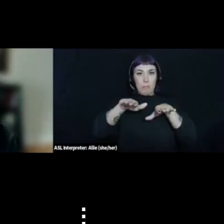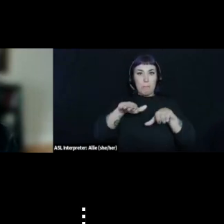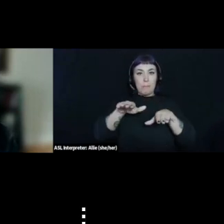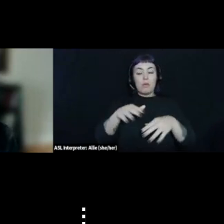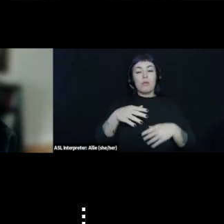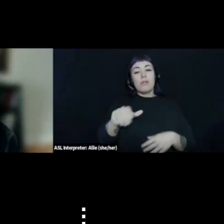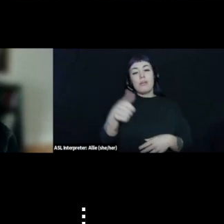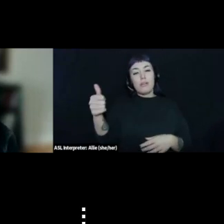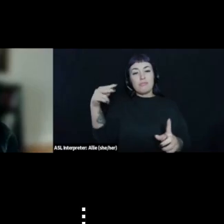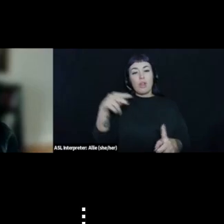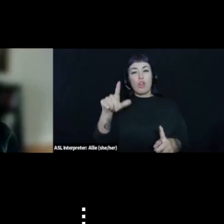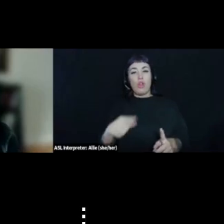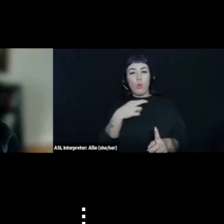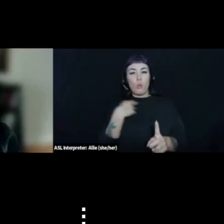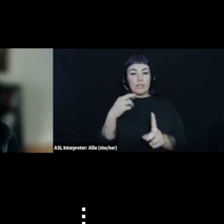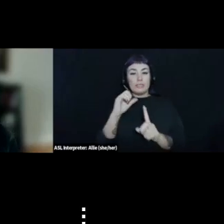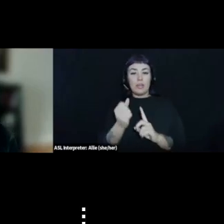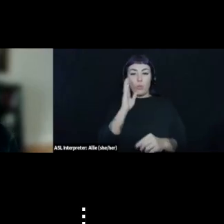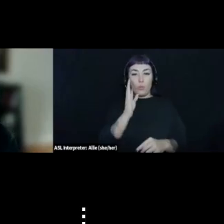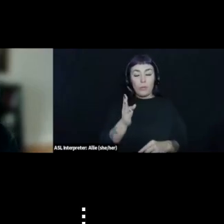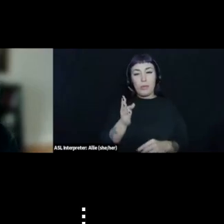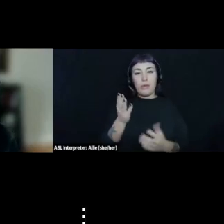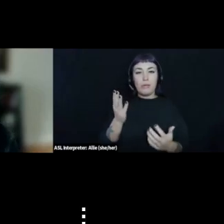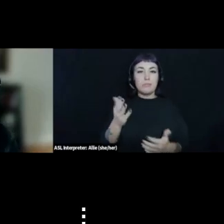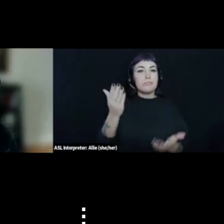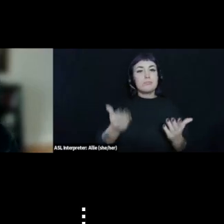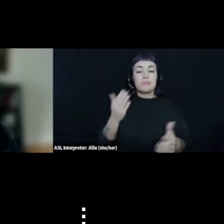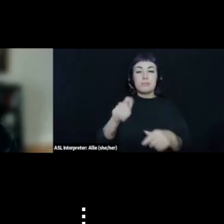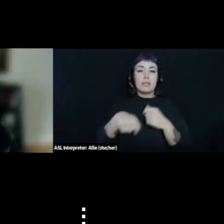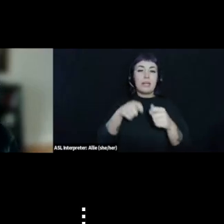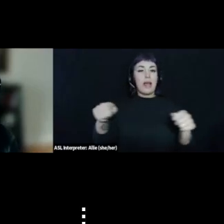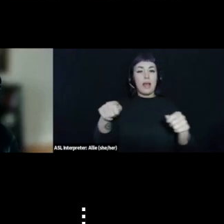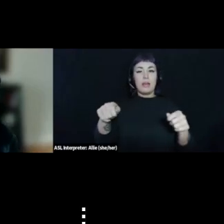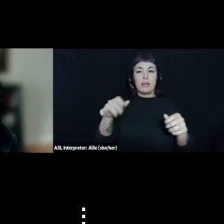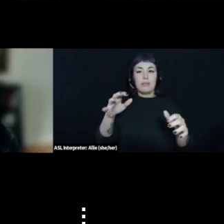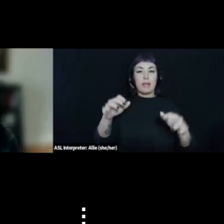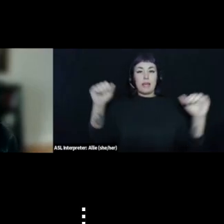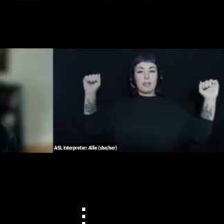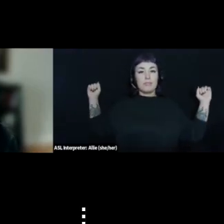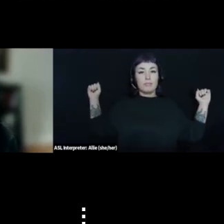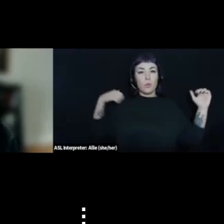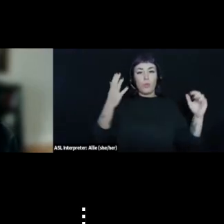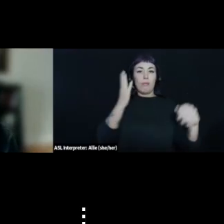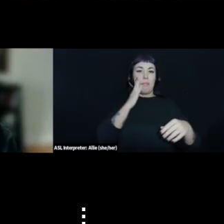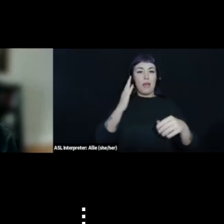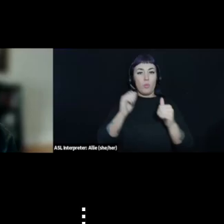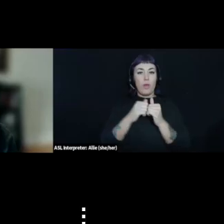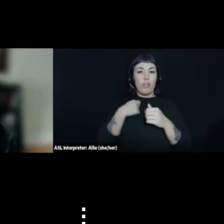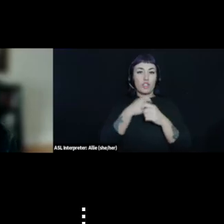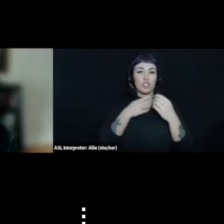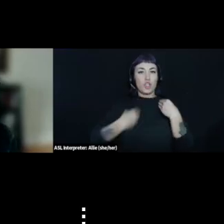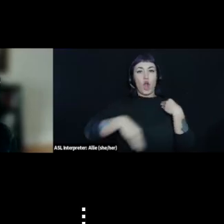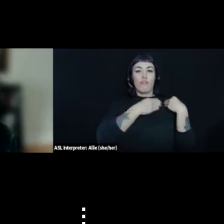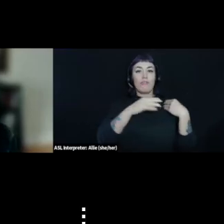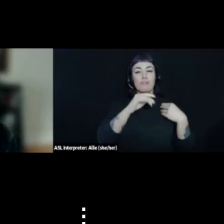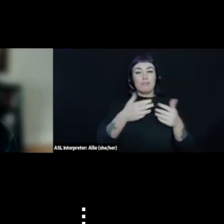On the other hand, a lower risk scenario would be maybe tying somebody's hand to your bed with a scarf. Chances are that's not